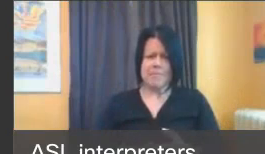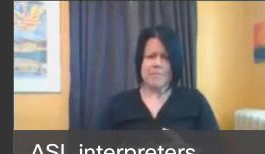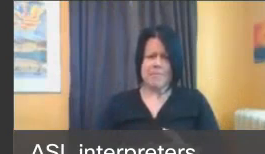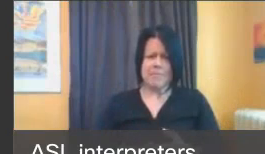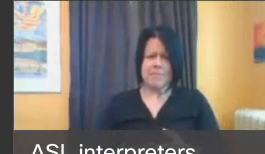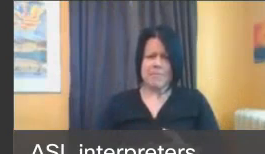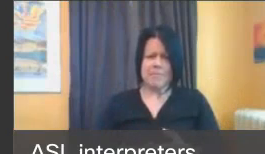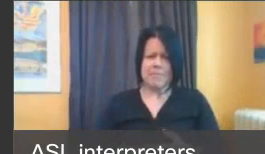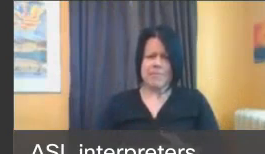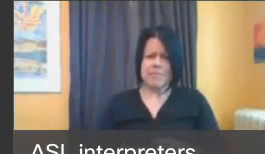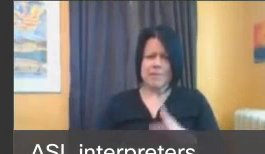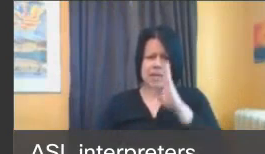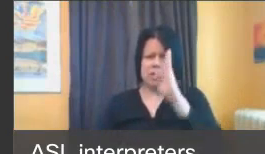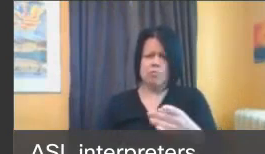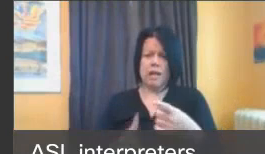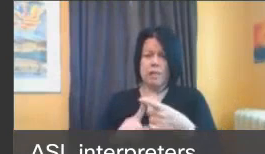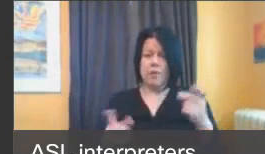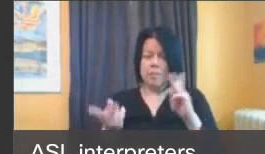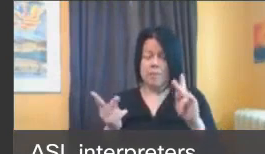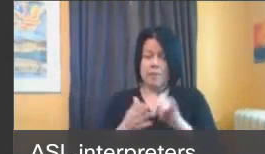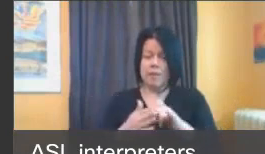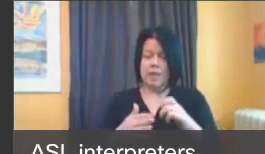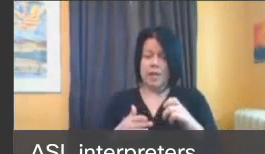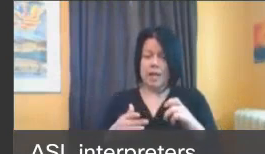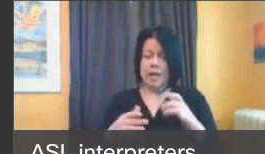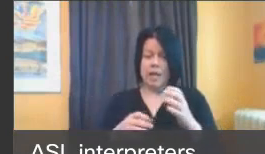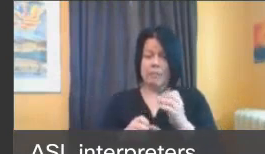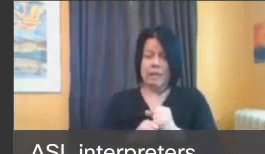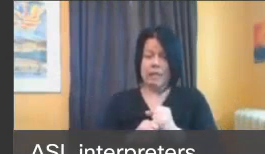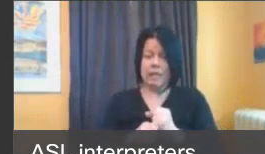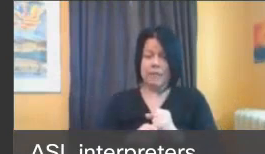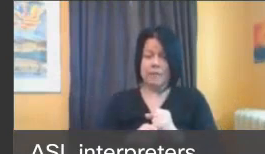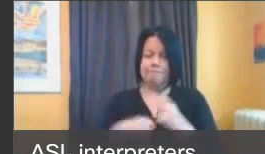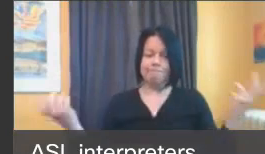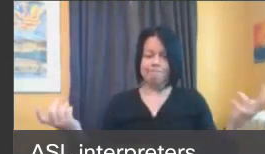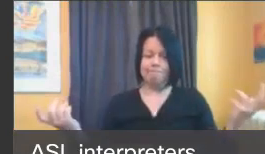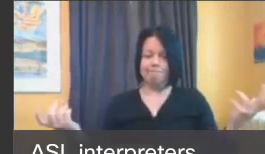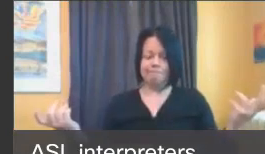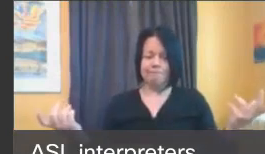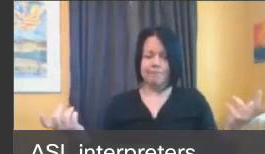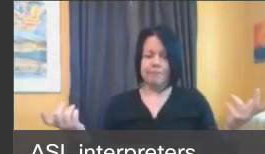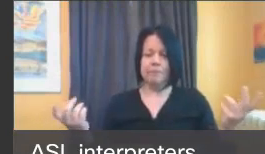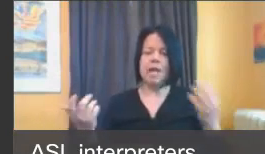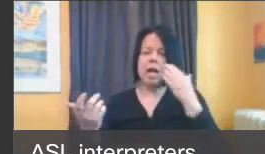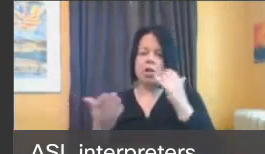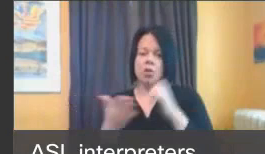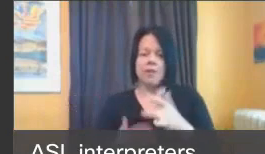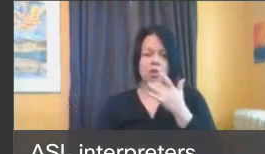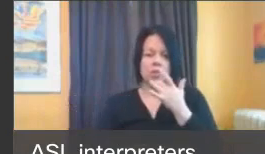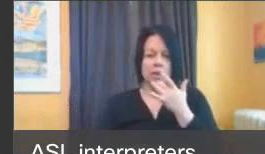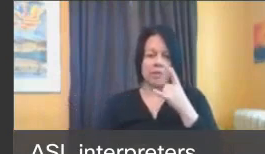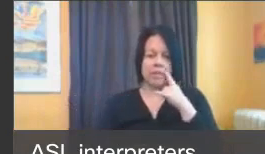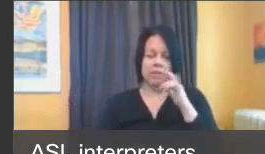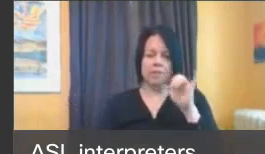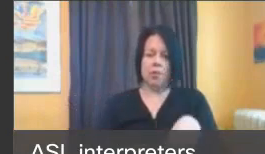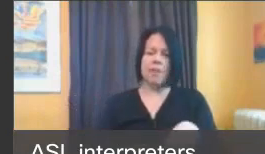hearing directly from my constituents. You know, so that's number one, I know that there is a preference for that. And